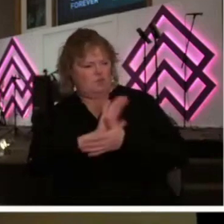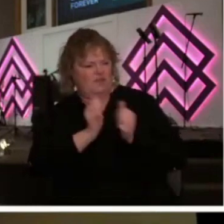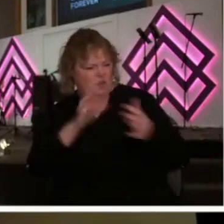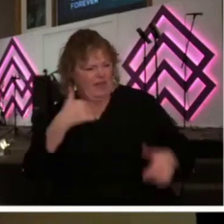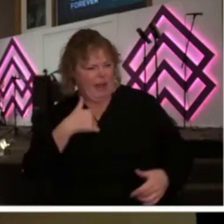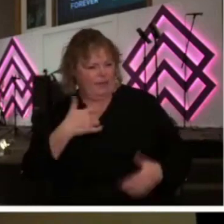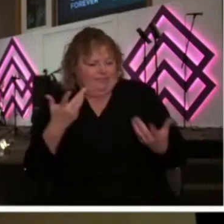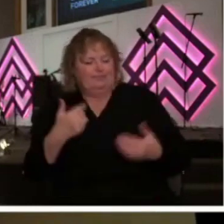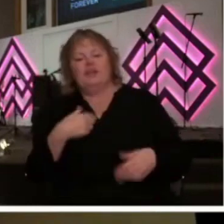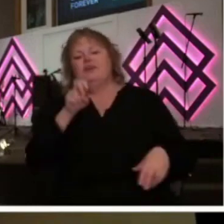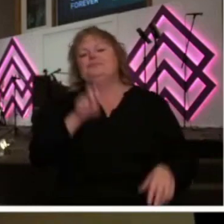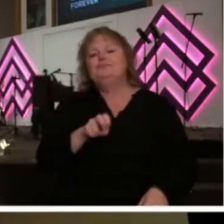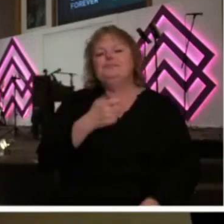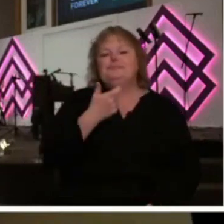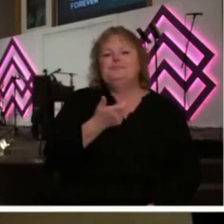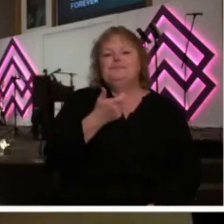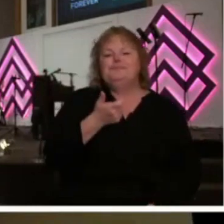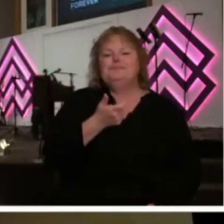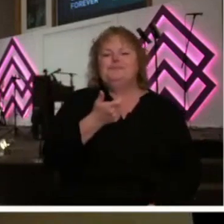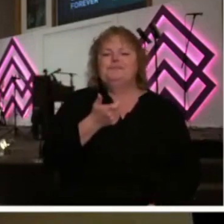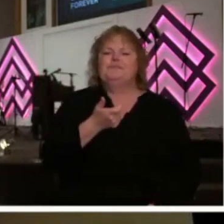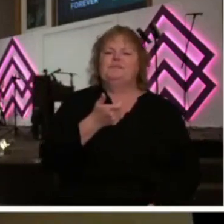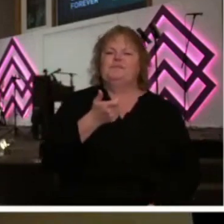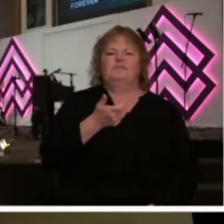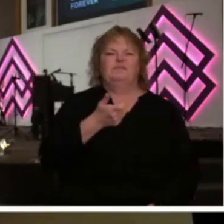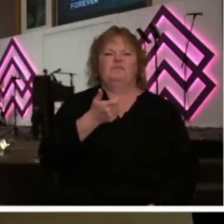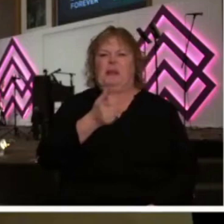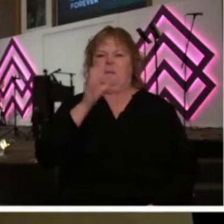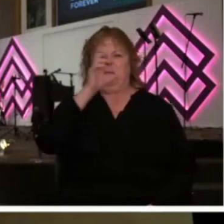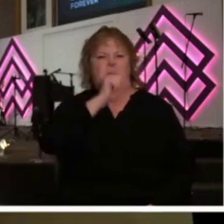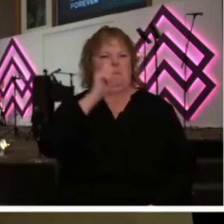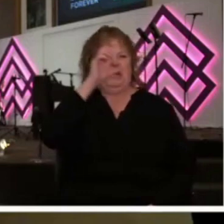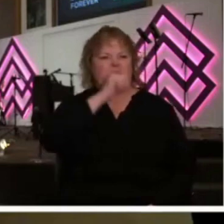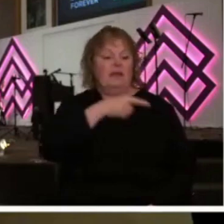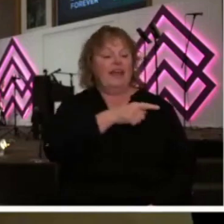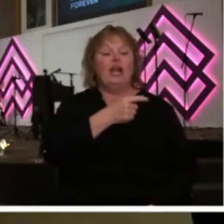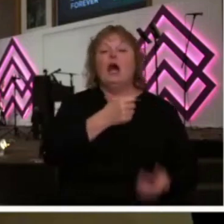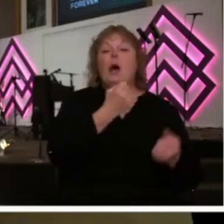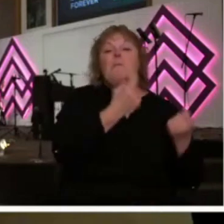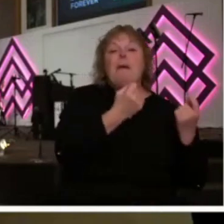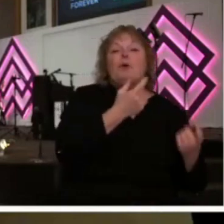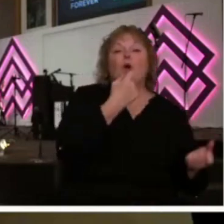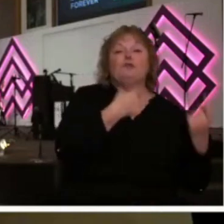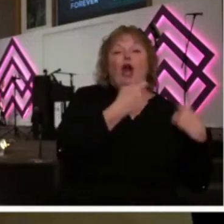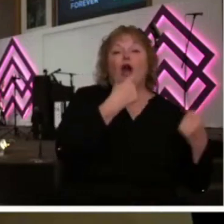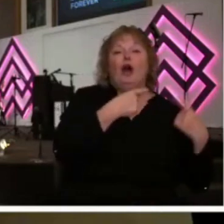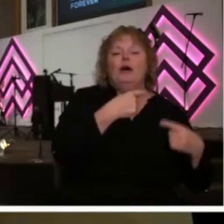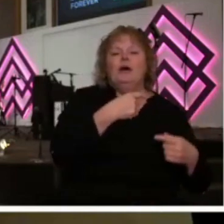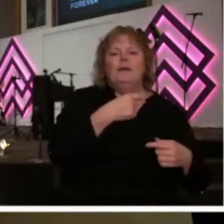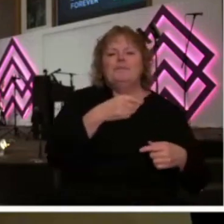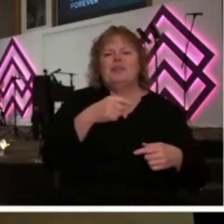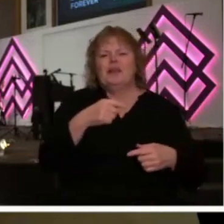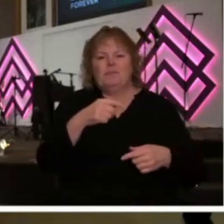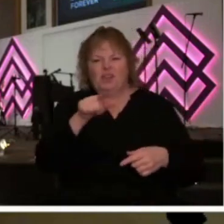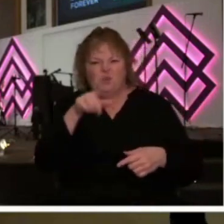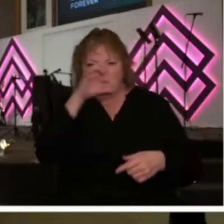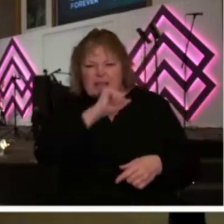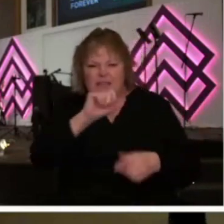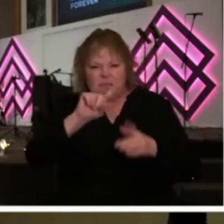one that you've never seen before, that when you sit down and they're enjoying their popcorn, you start asking annoying